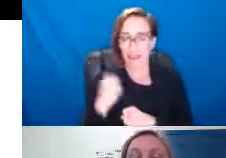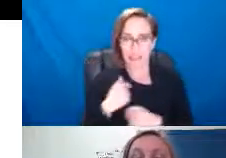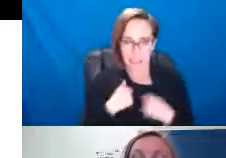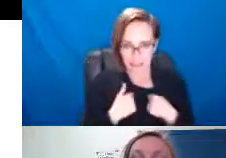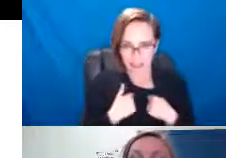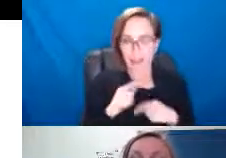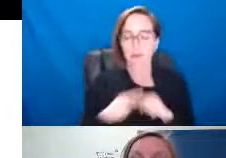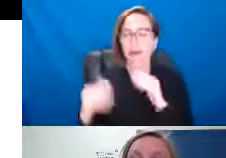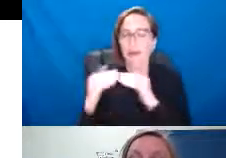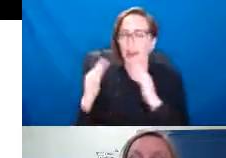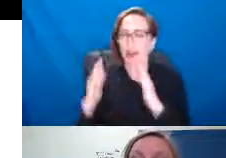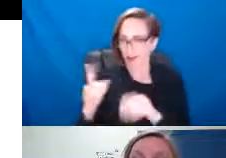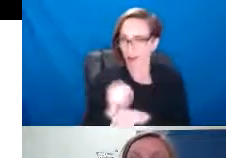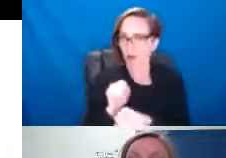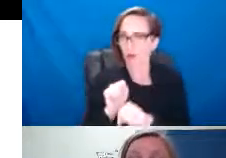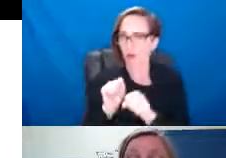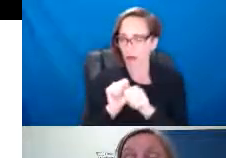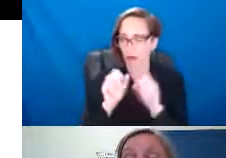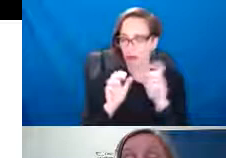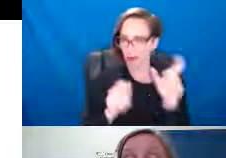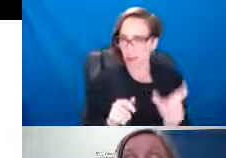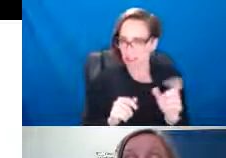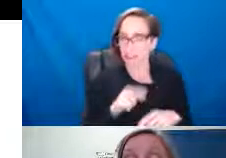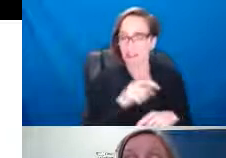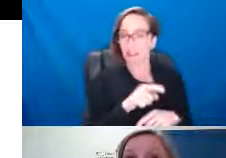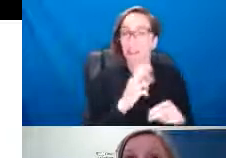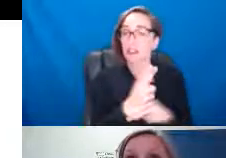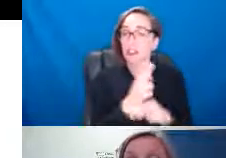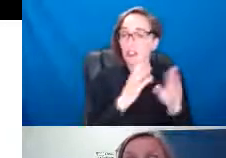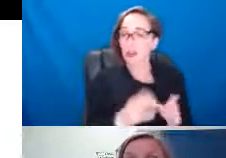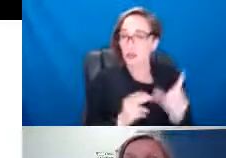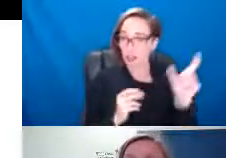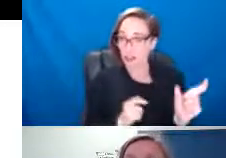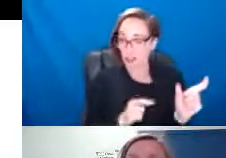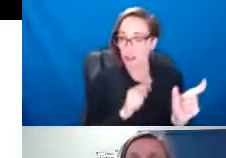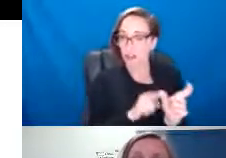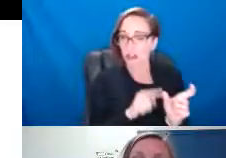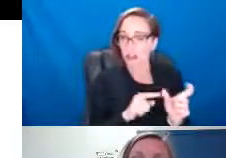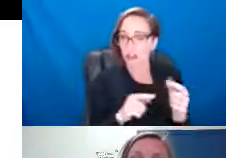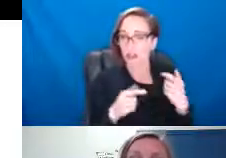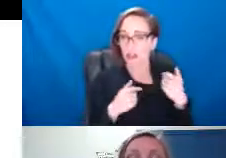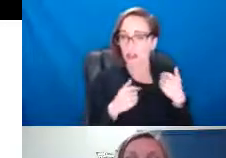had. And this consumer had immediately